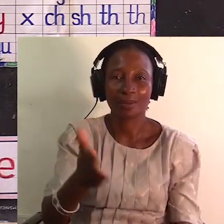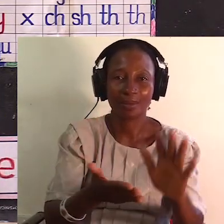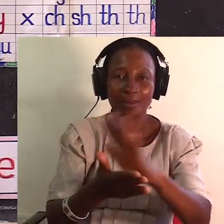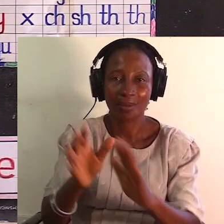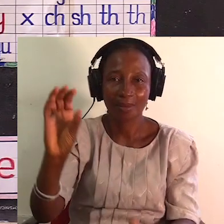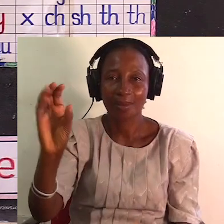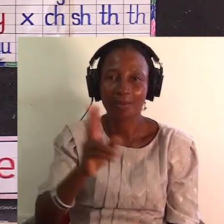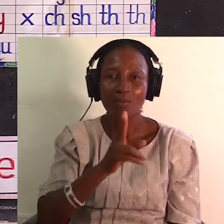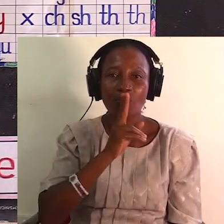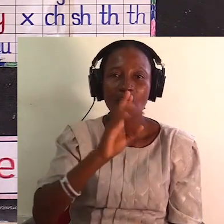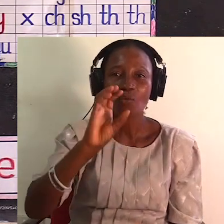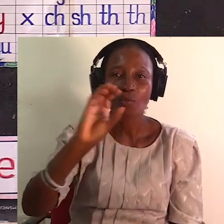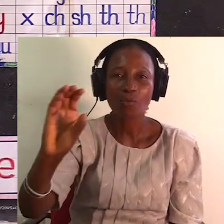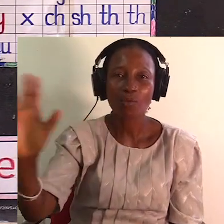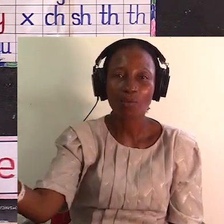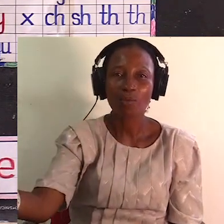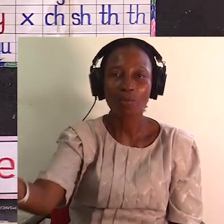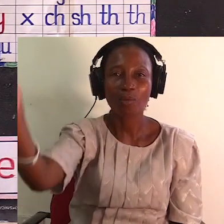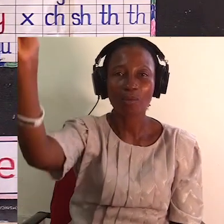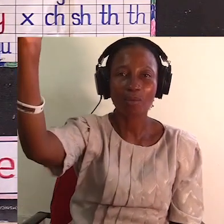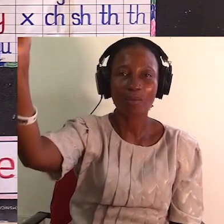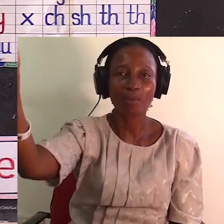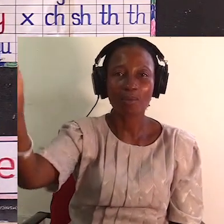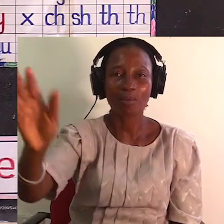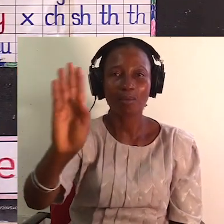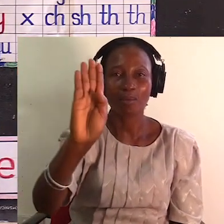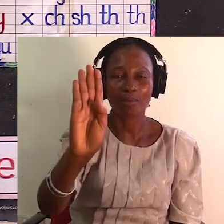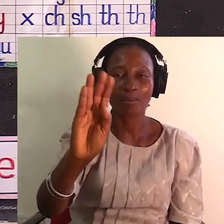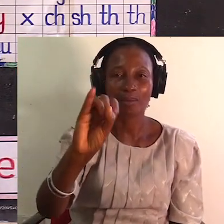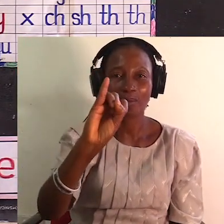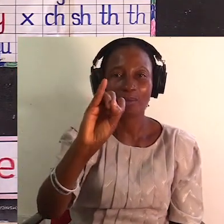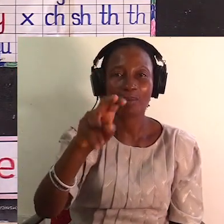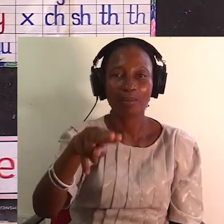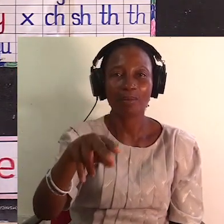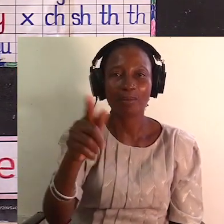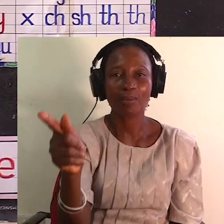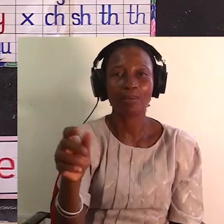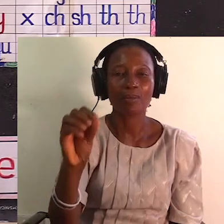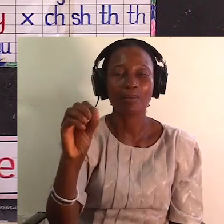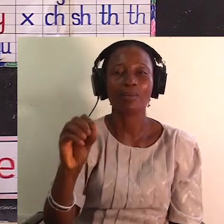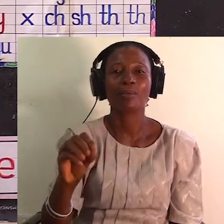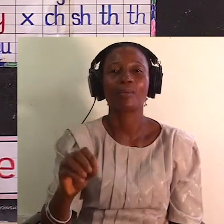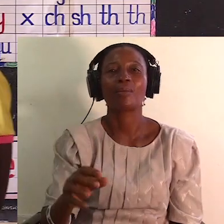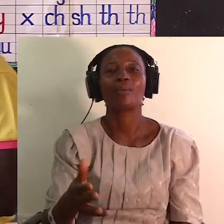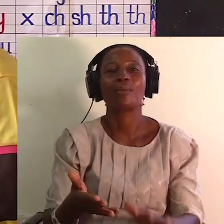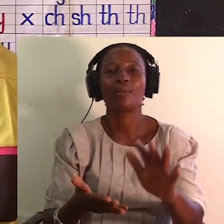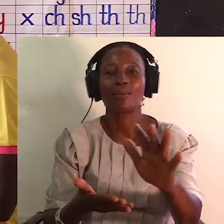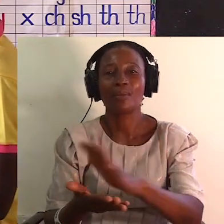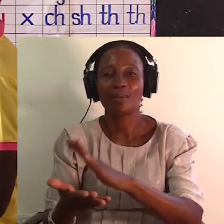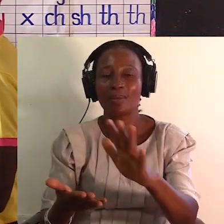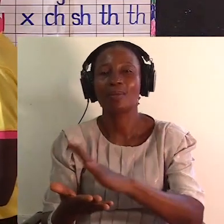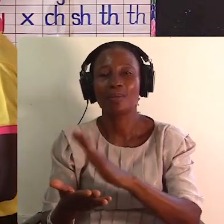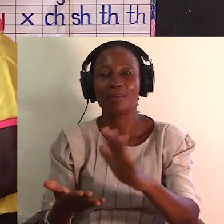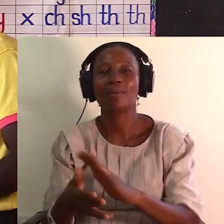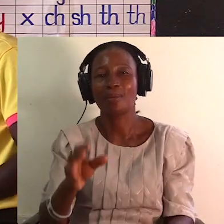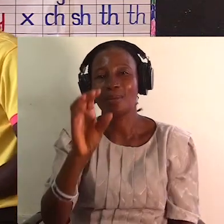bingo? Very good. The ones with the card C